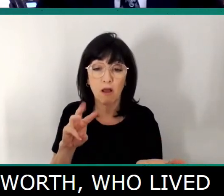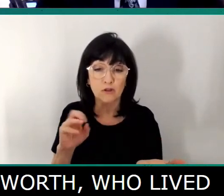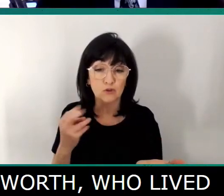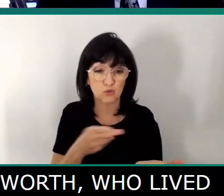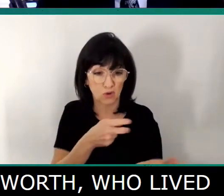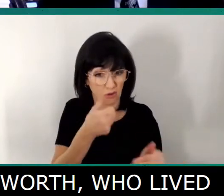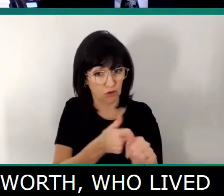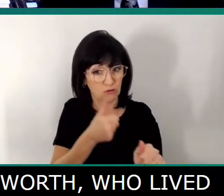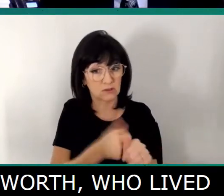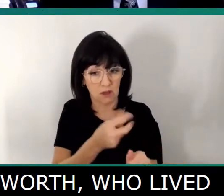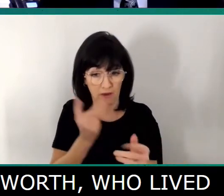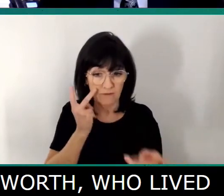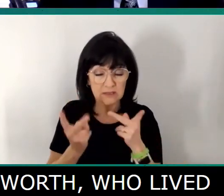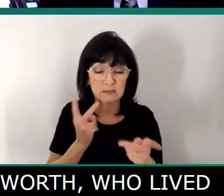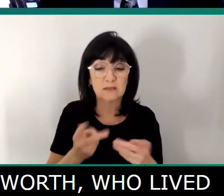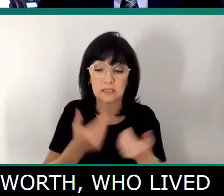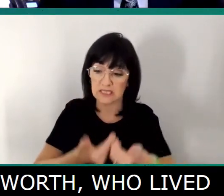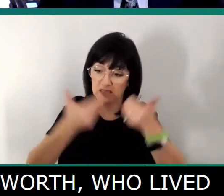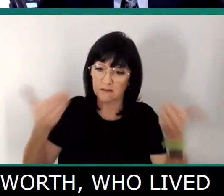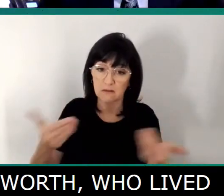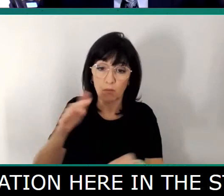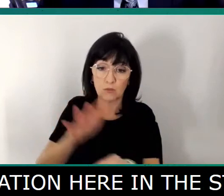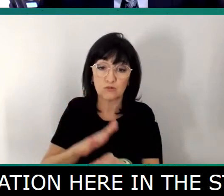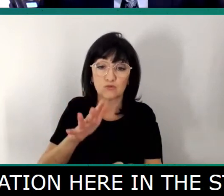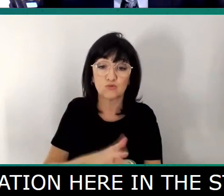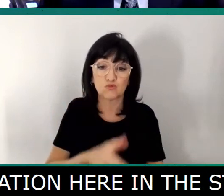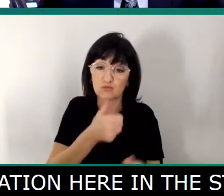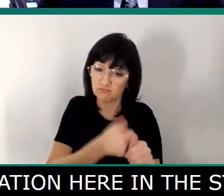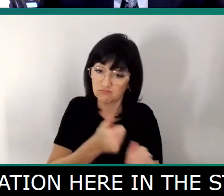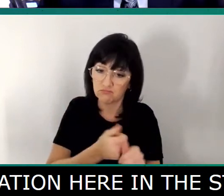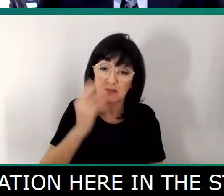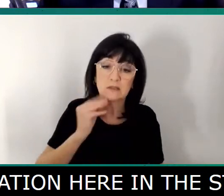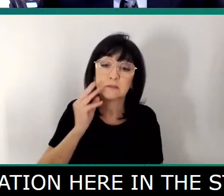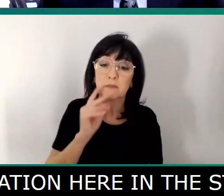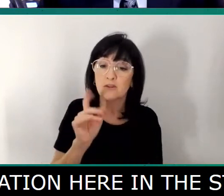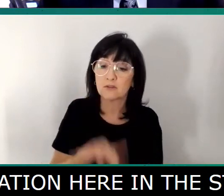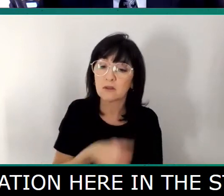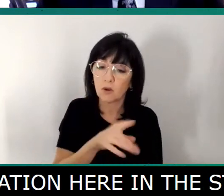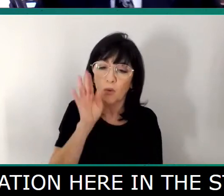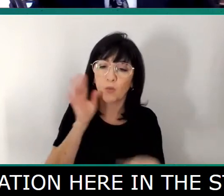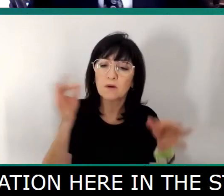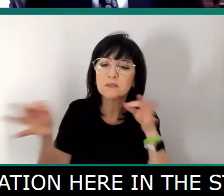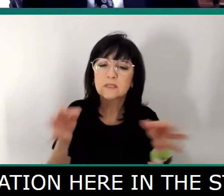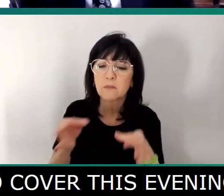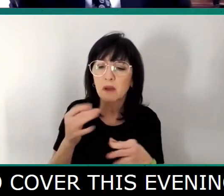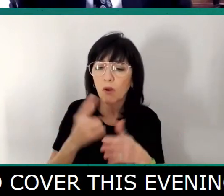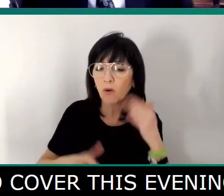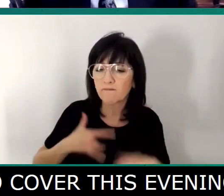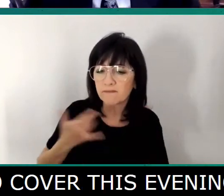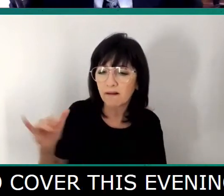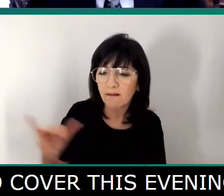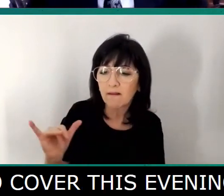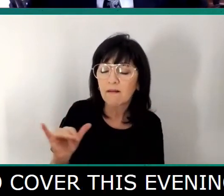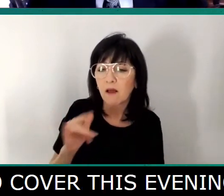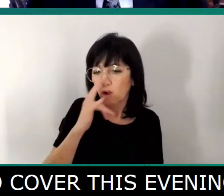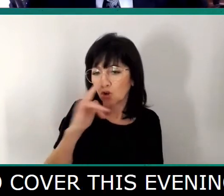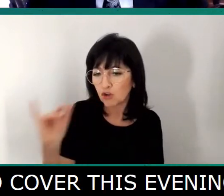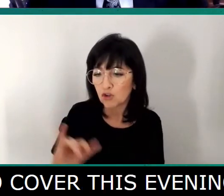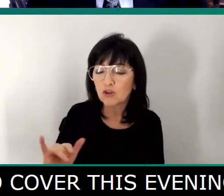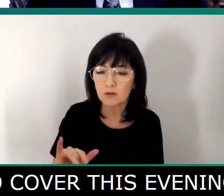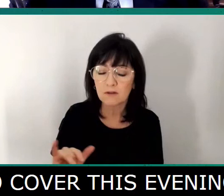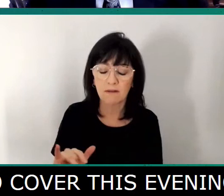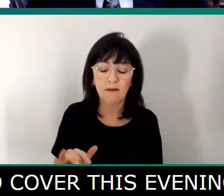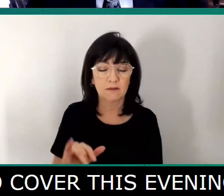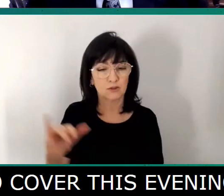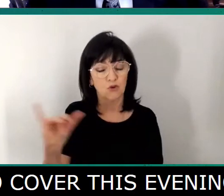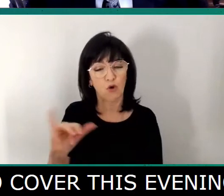Delaware. We have a lot to cover this evening, and so I'm going to turn it over the discussion to Dr. Skelcher. Dr. Skelcher, thanks for being